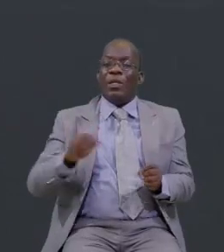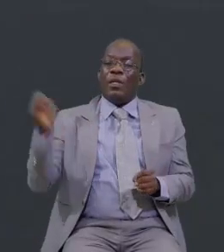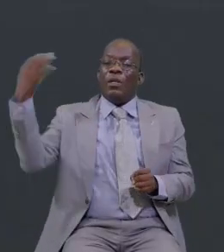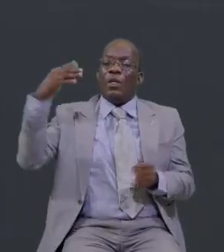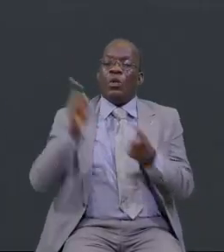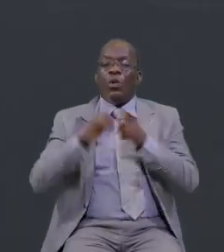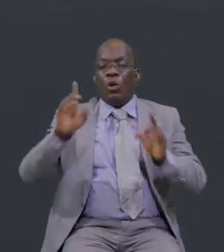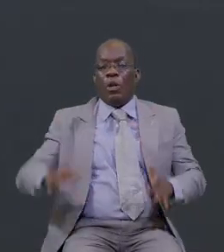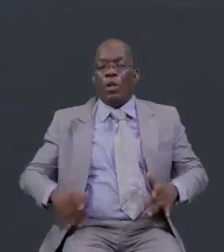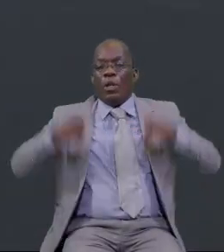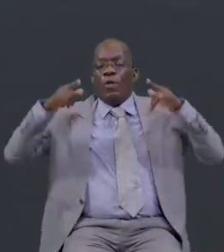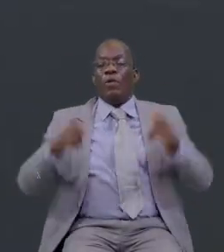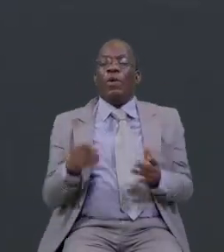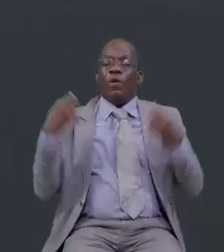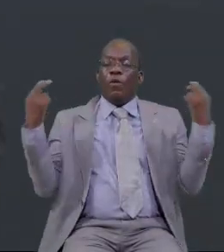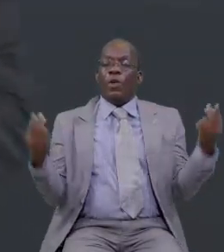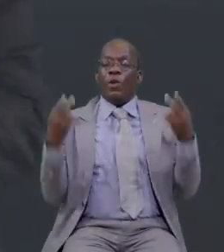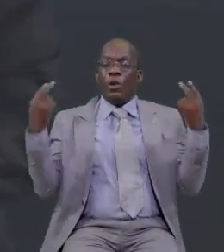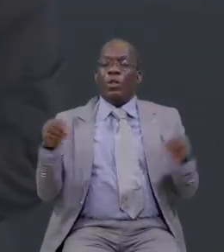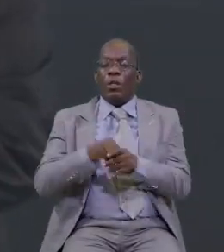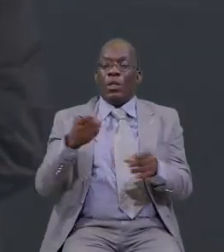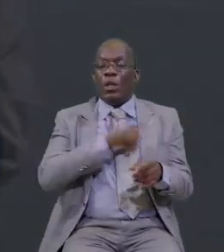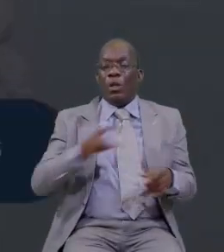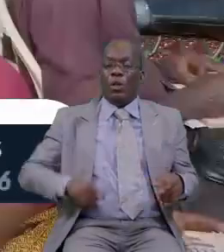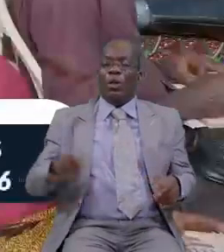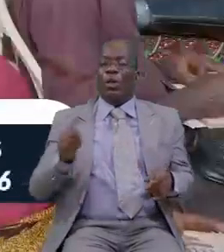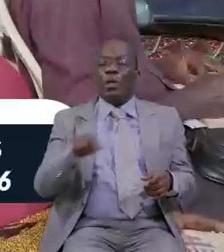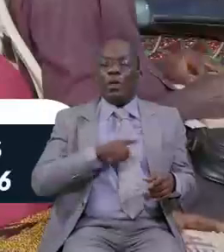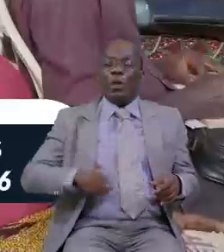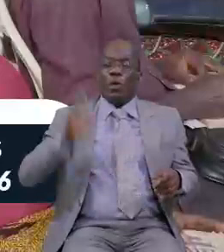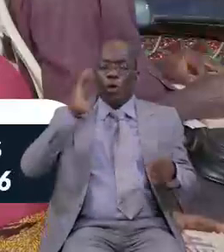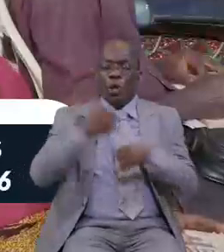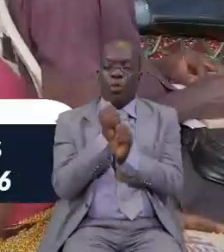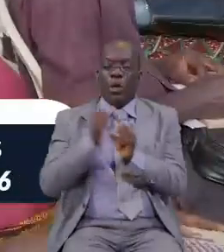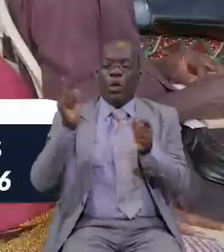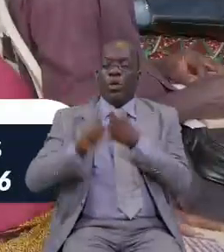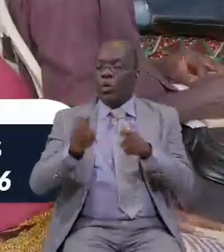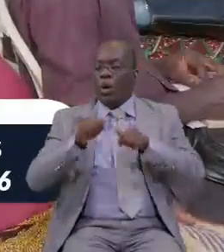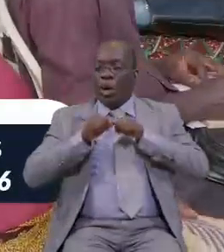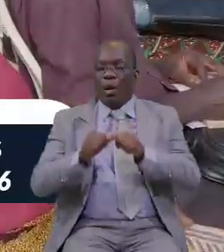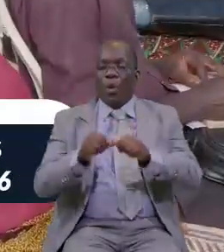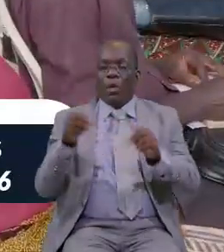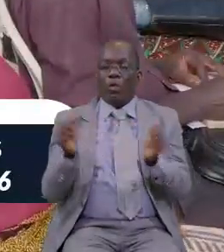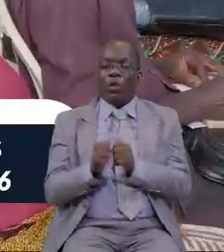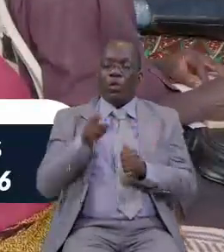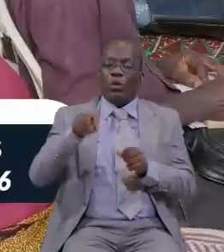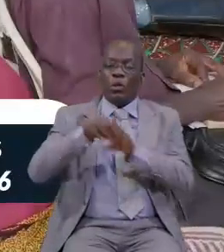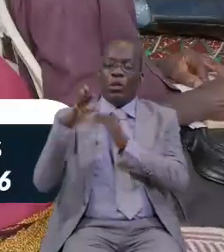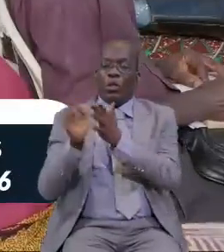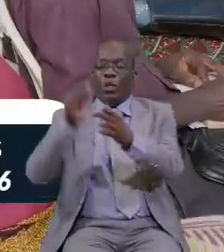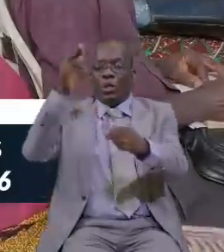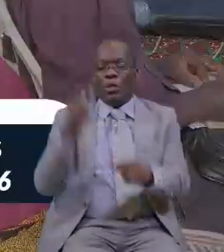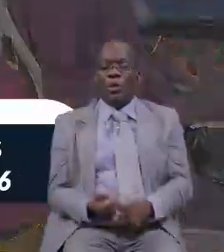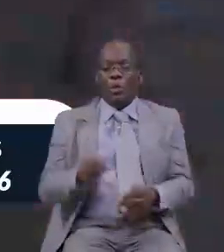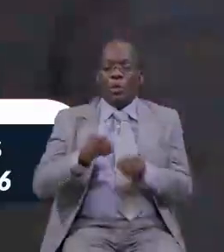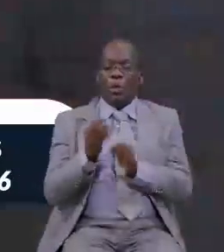victoriously in the Lord will make abide with you in Jesus' name. Number two here, he is the